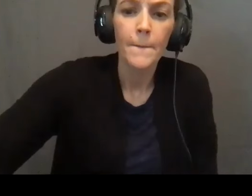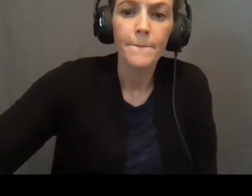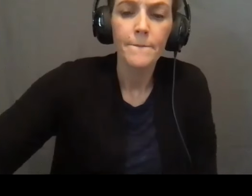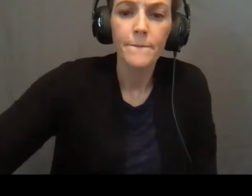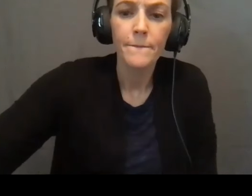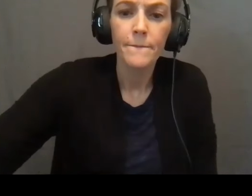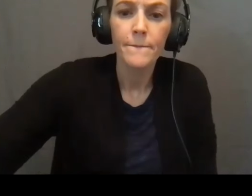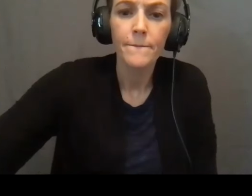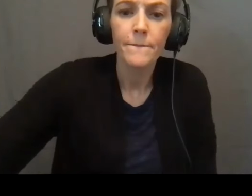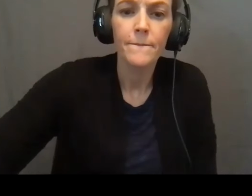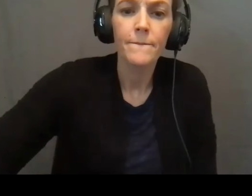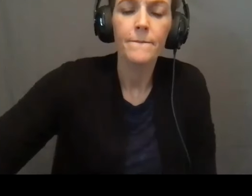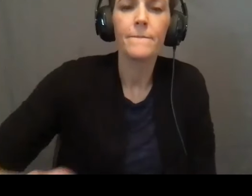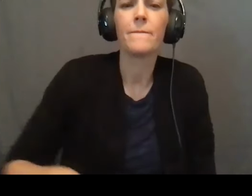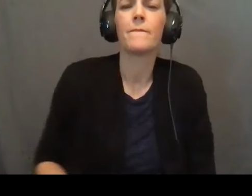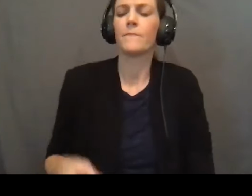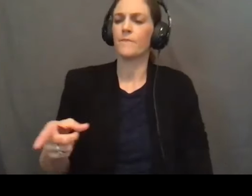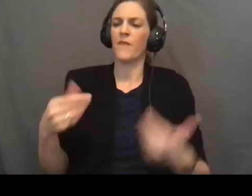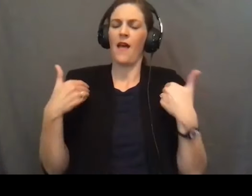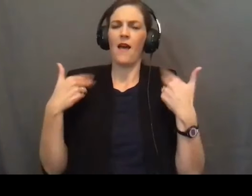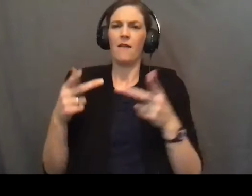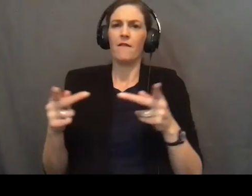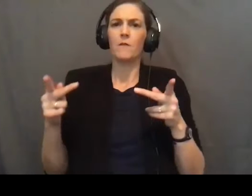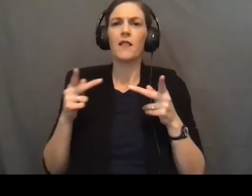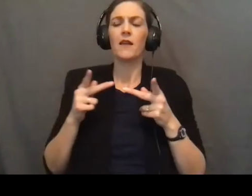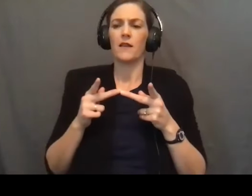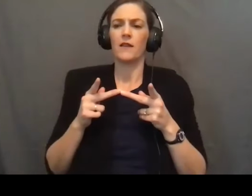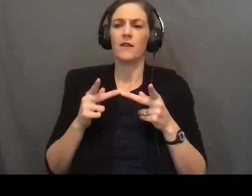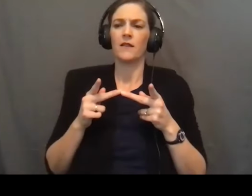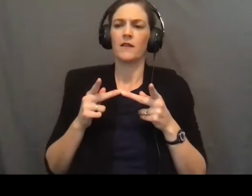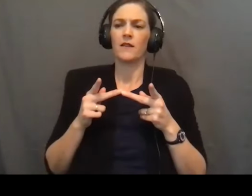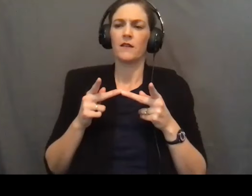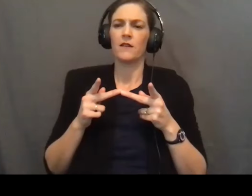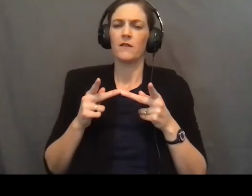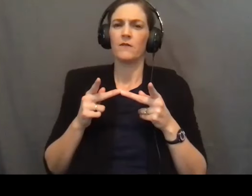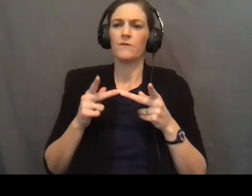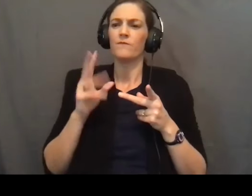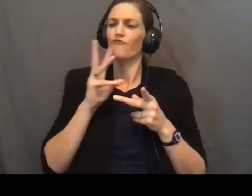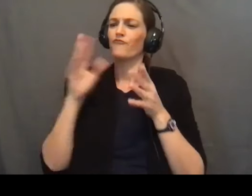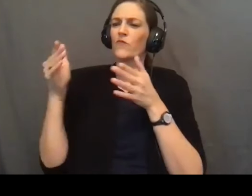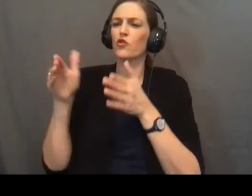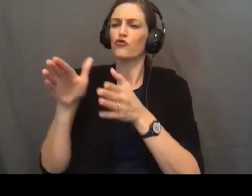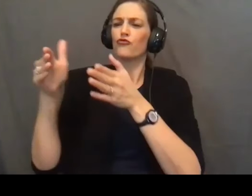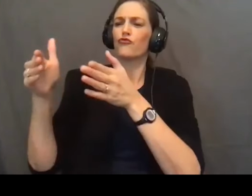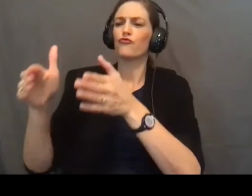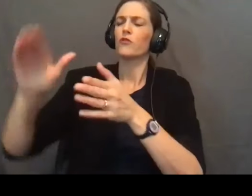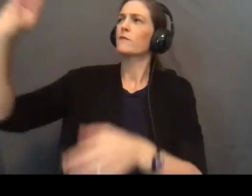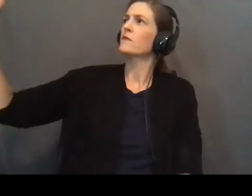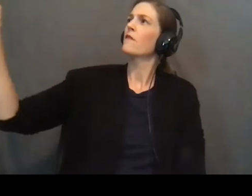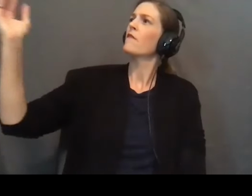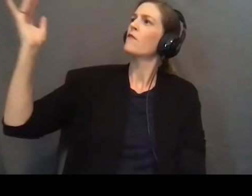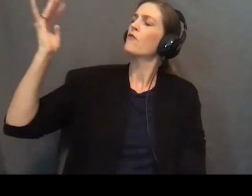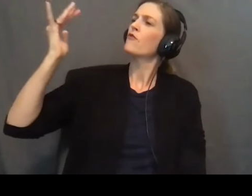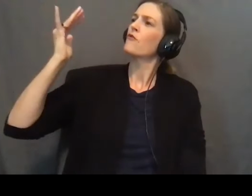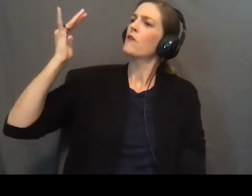There's a place Where streams of grace Flow